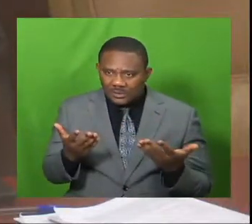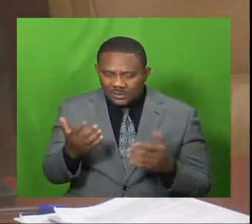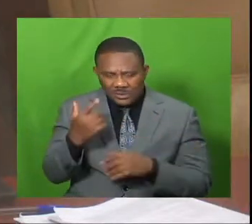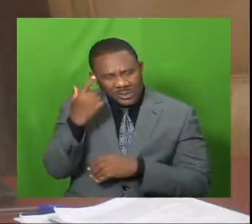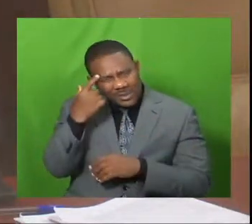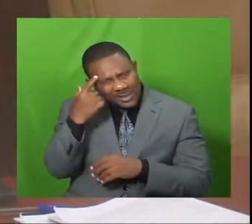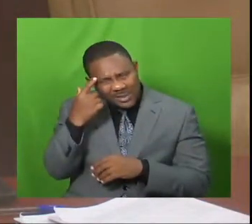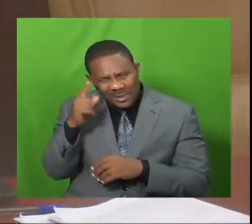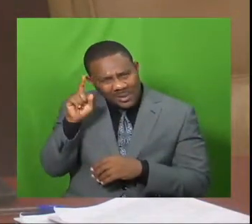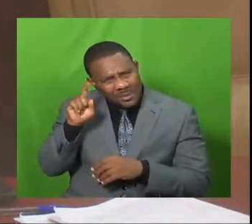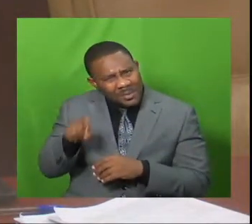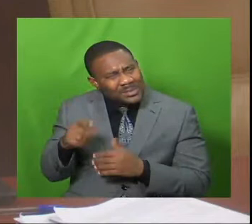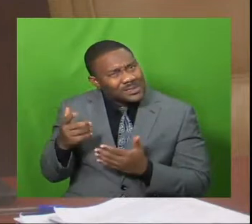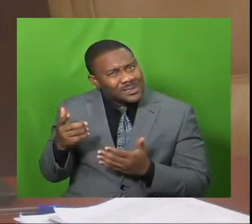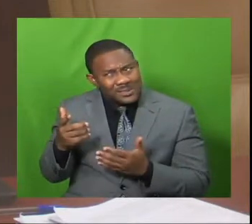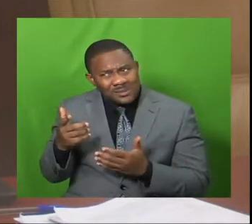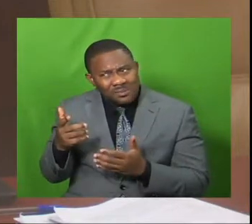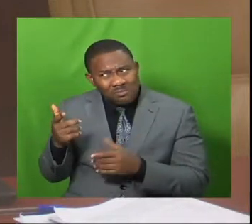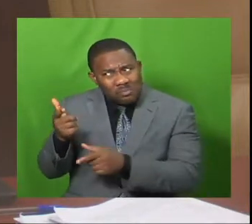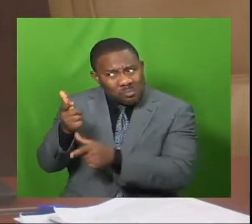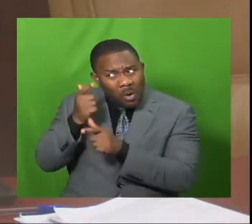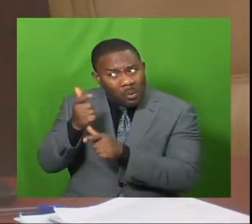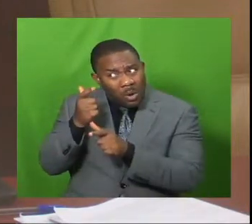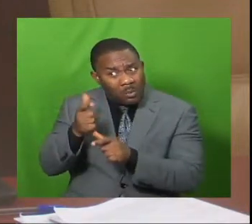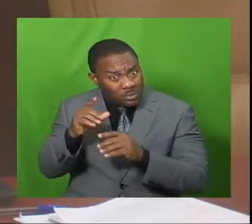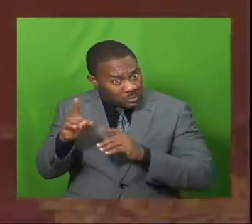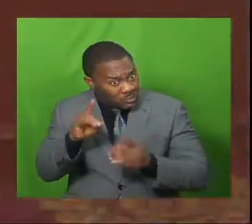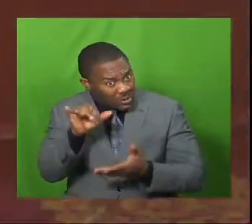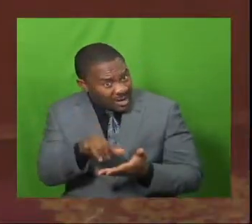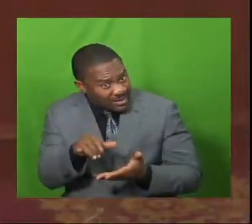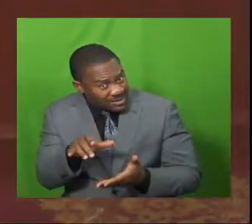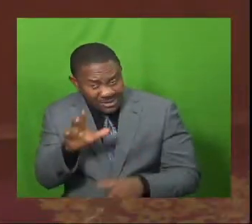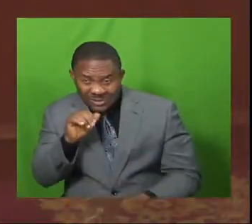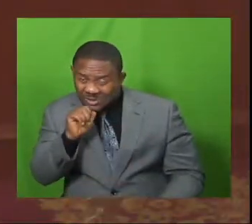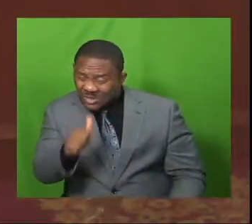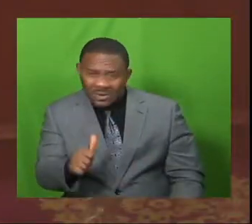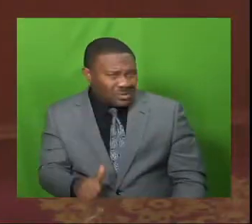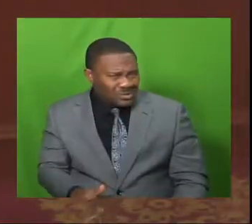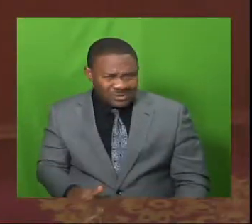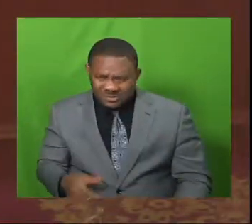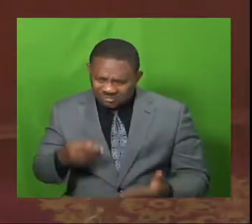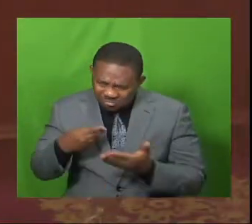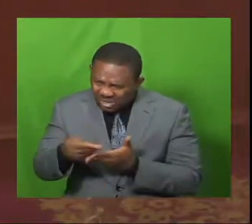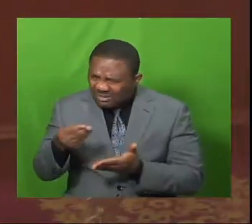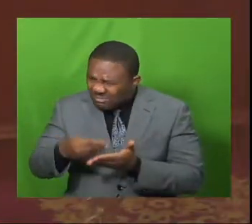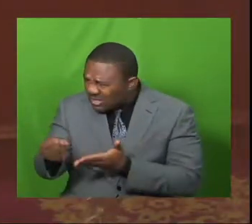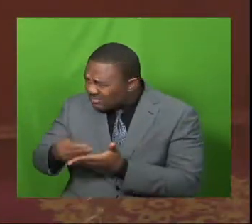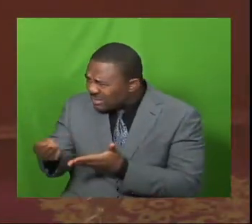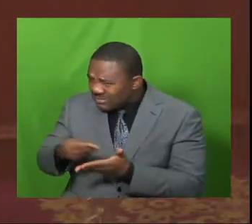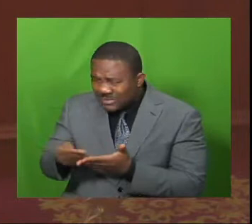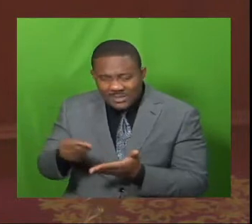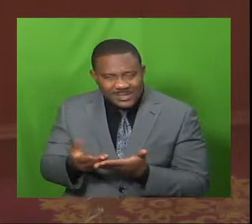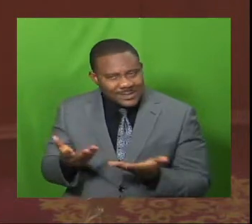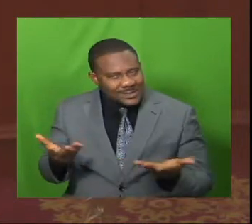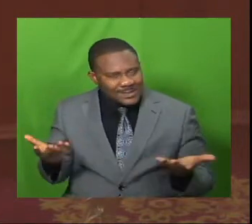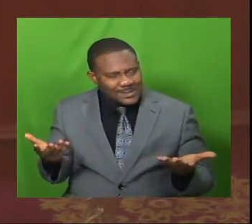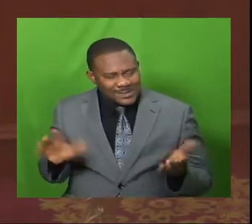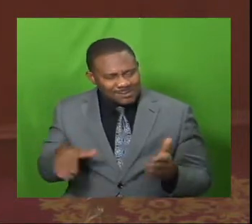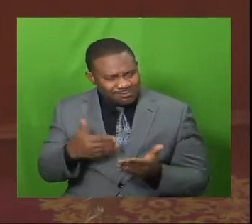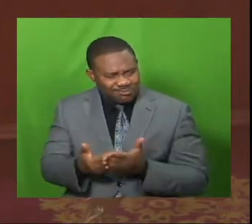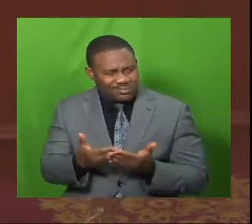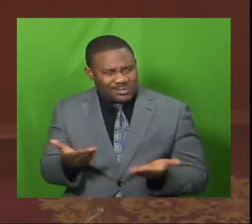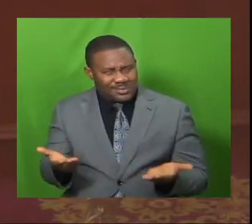do it and cut your coat according to your size. It is not possible to keep spending and now arrive